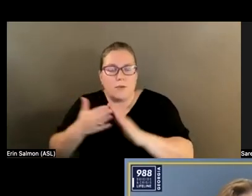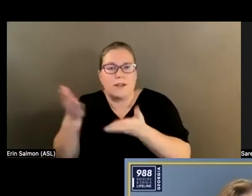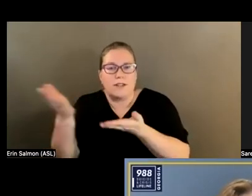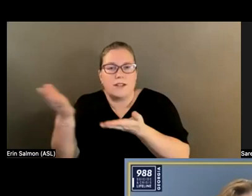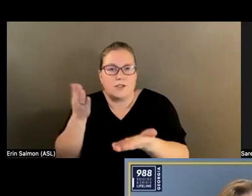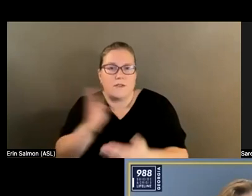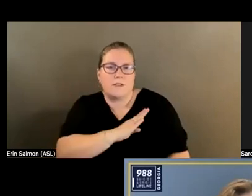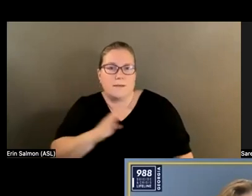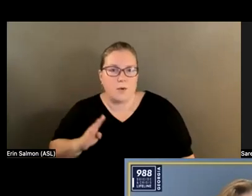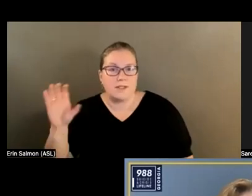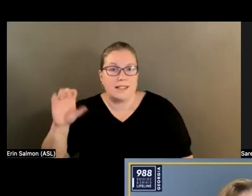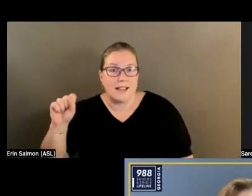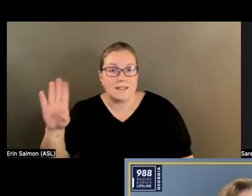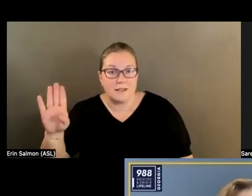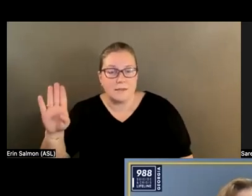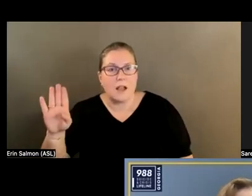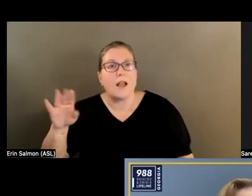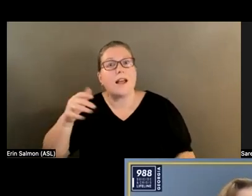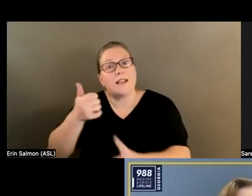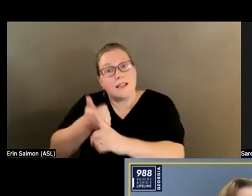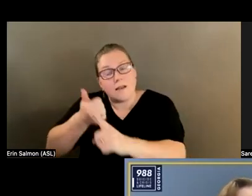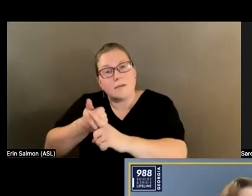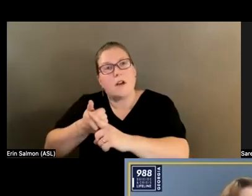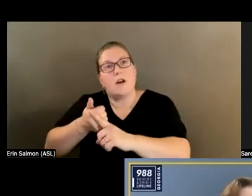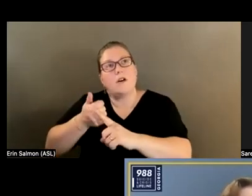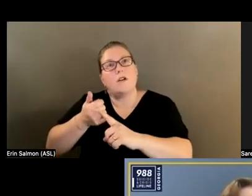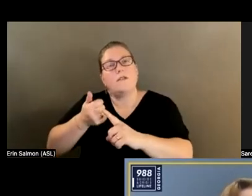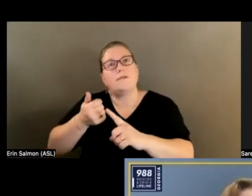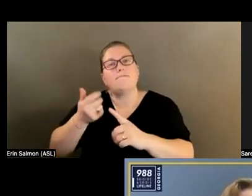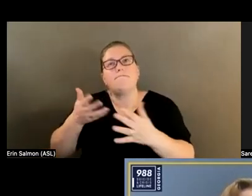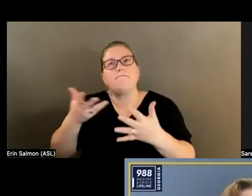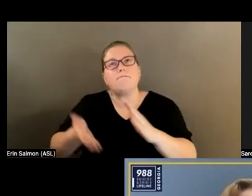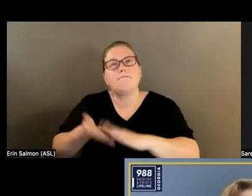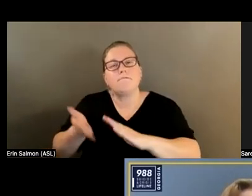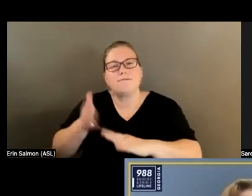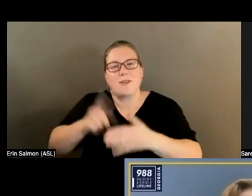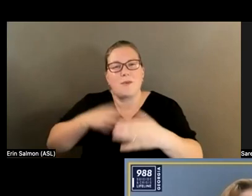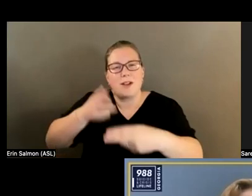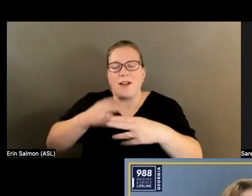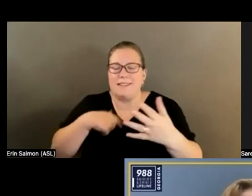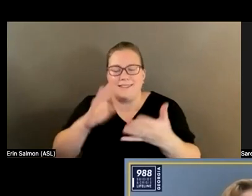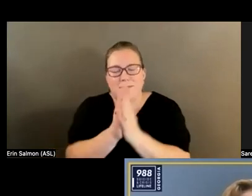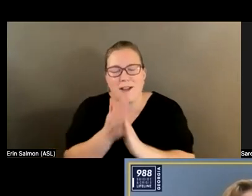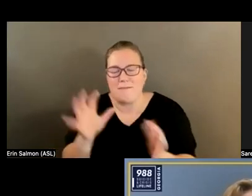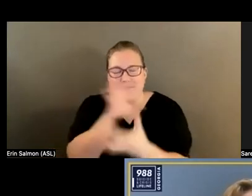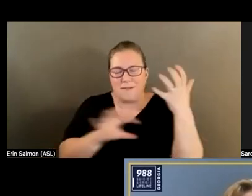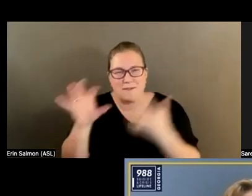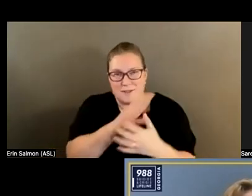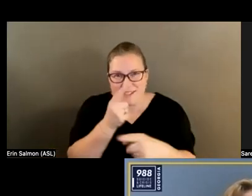boards who operate what we call, and this gets confusing,